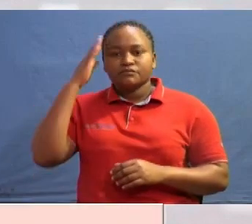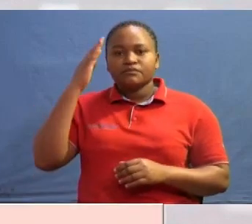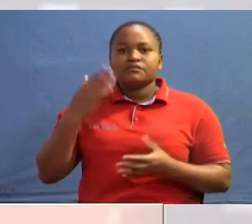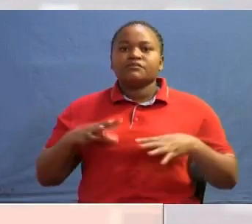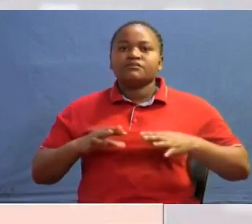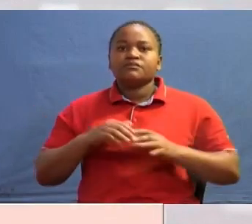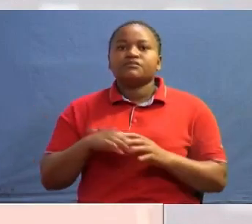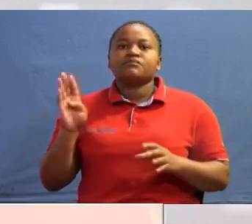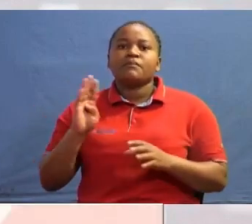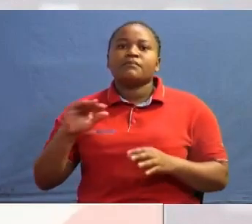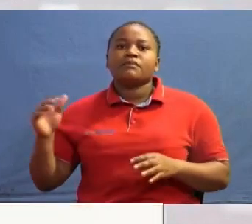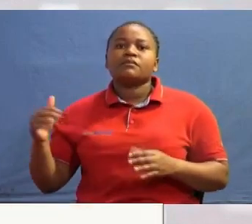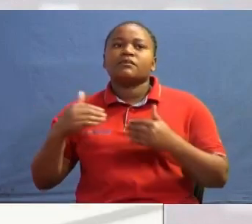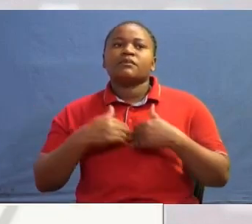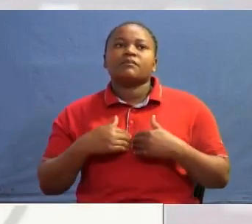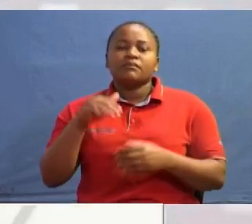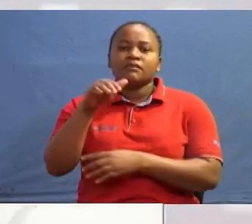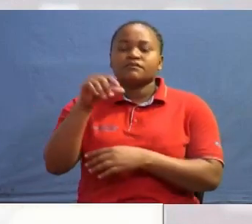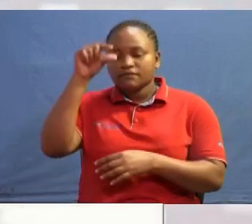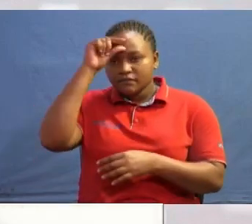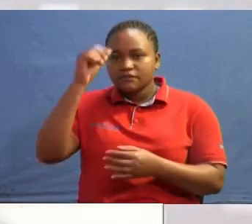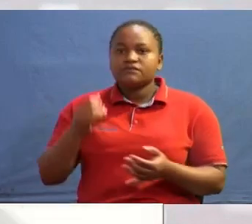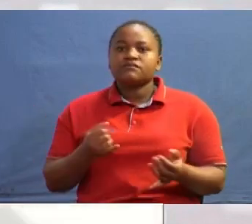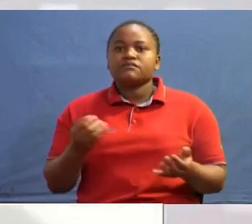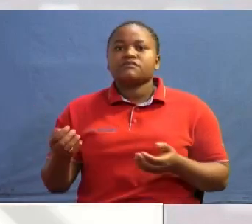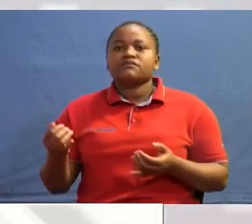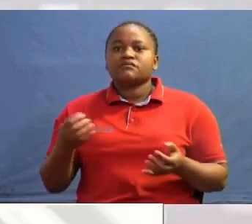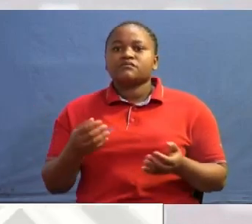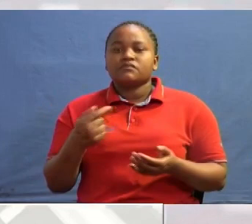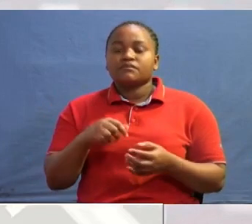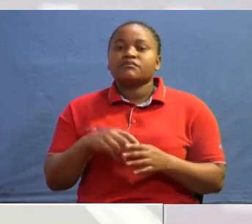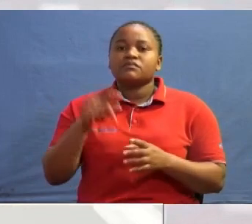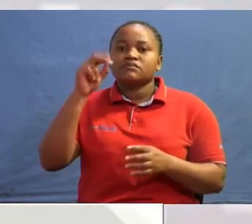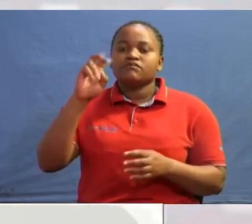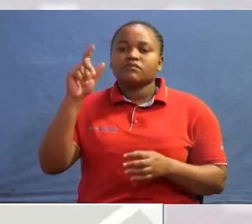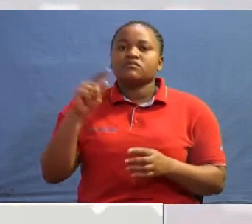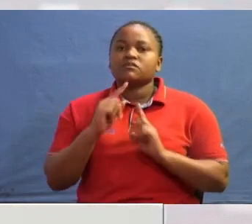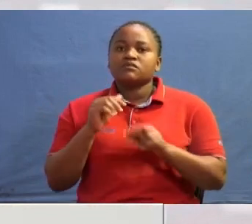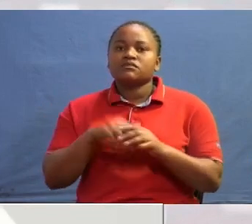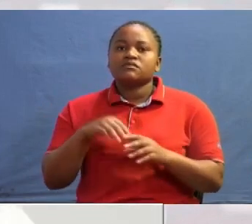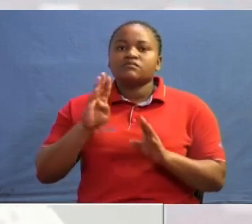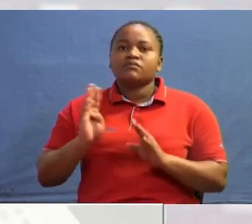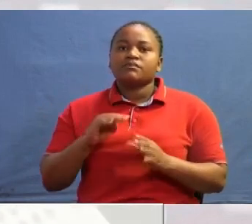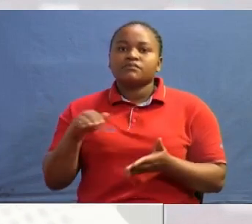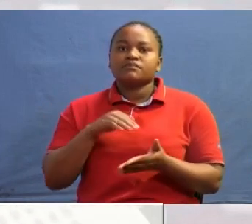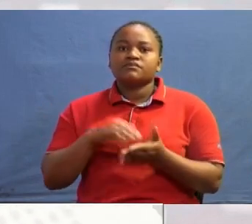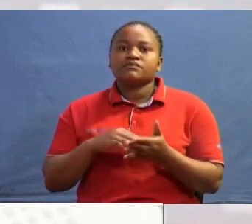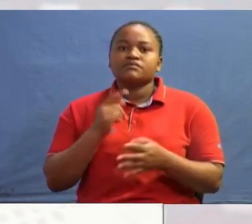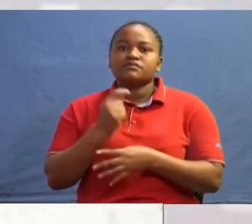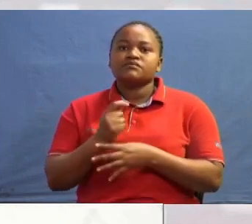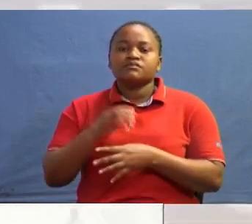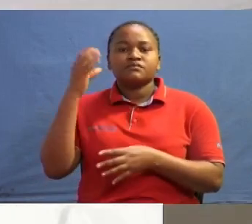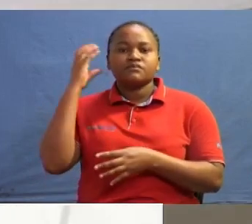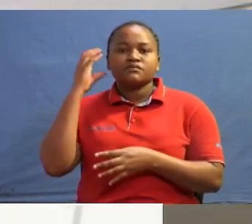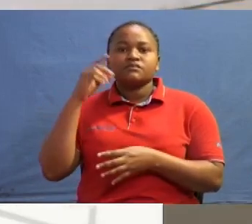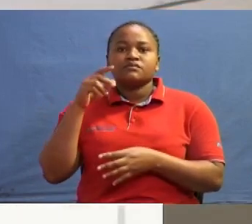and stakeholders in Bomet County have urged the government to invest in TVETs. Speaking at Bomet Central Training